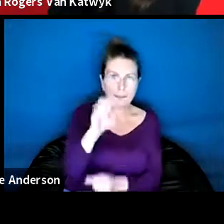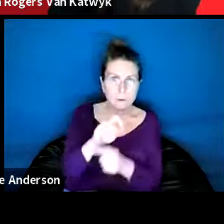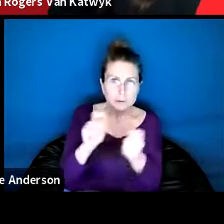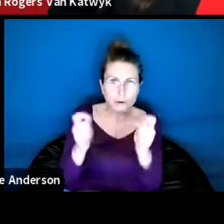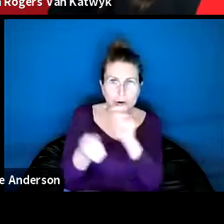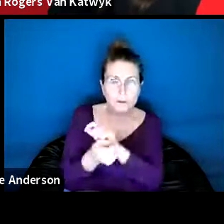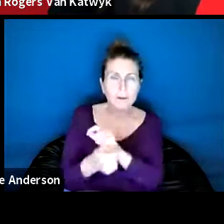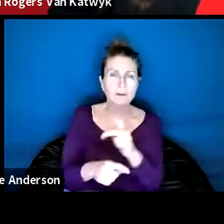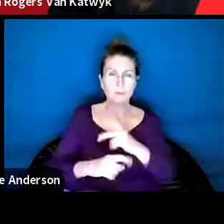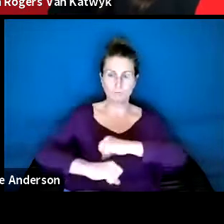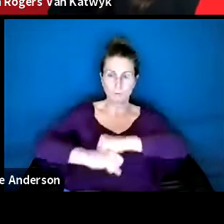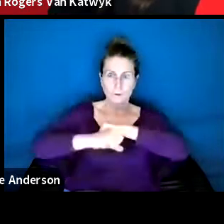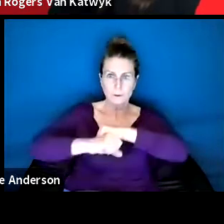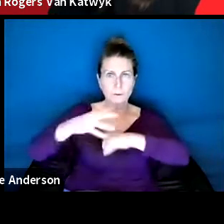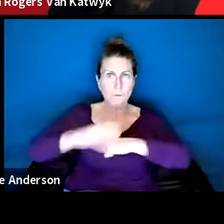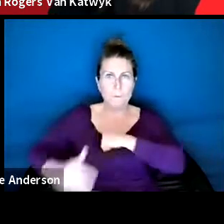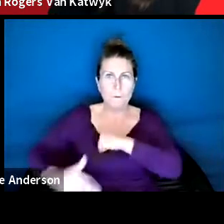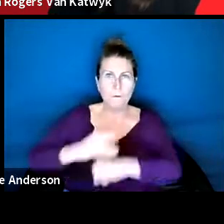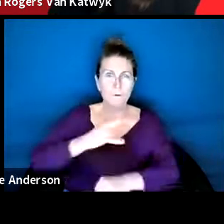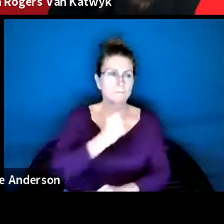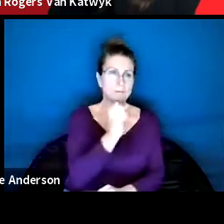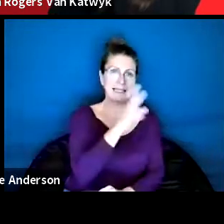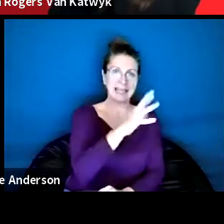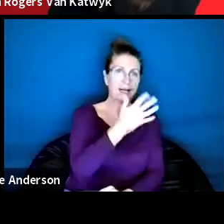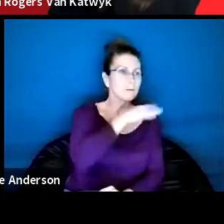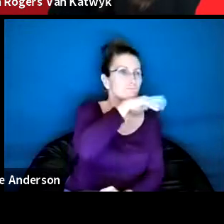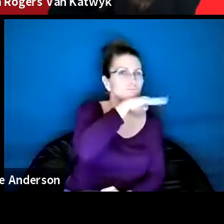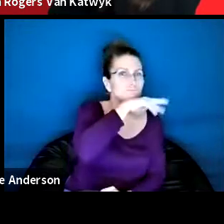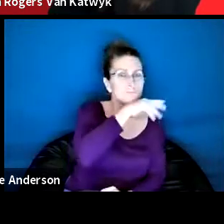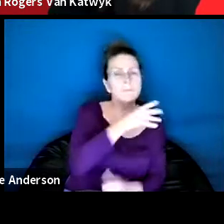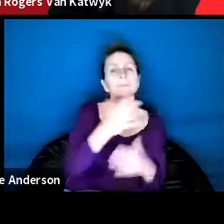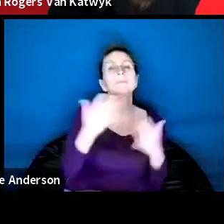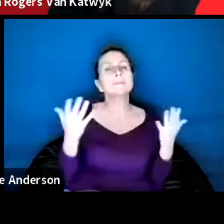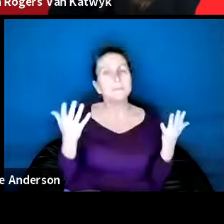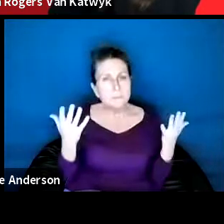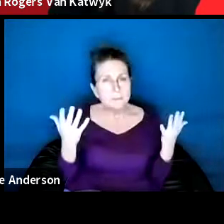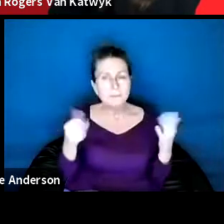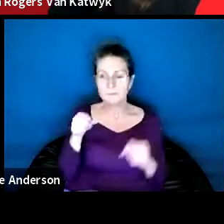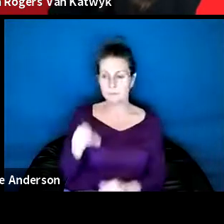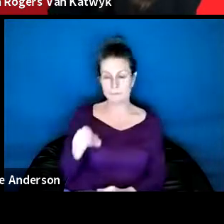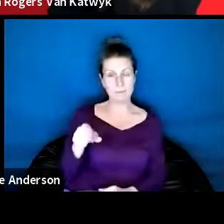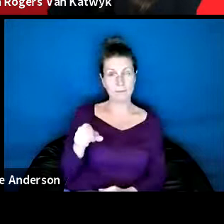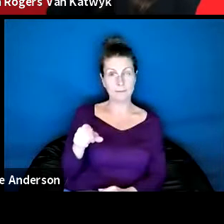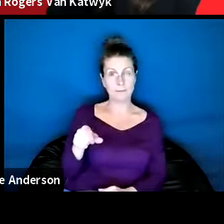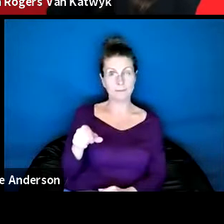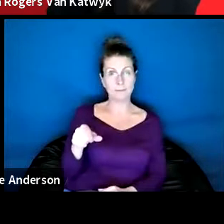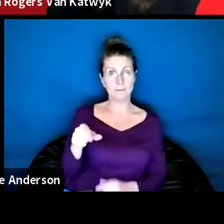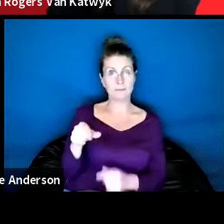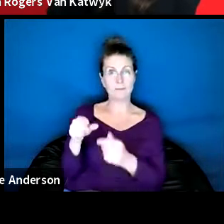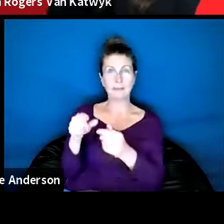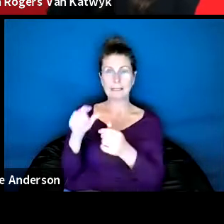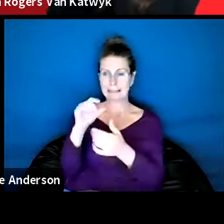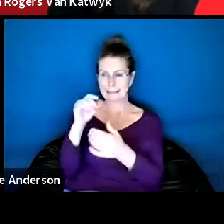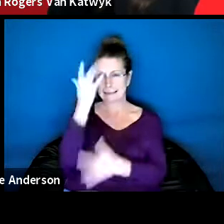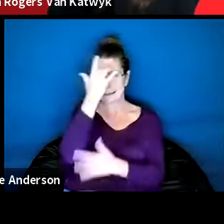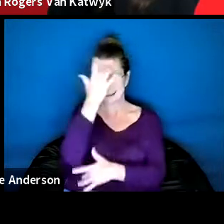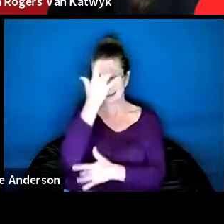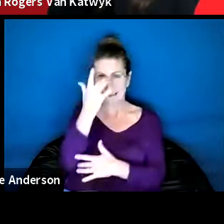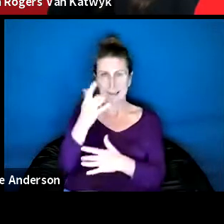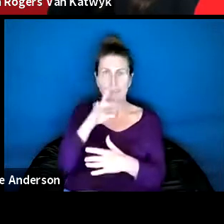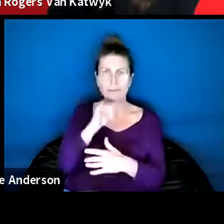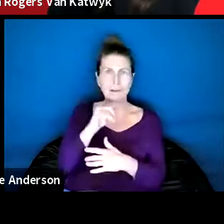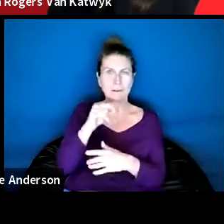protection of the oceans, air pollution. But this one, I think, is of in particular